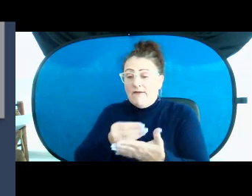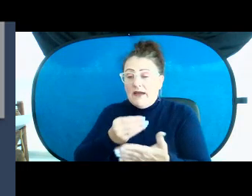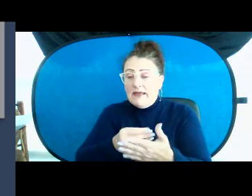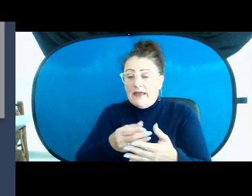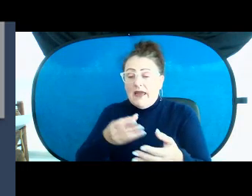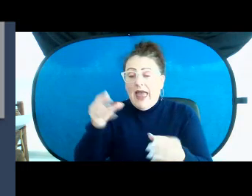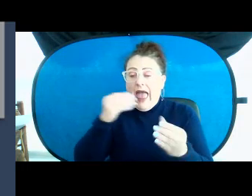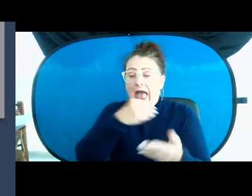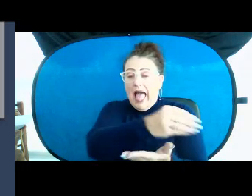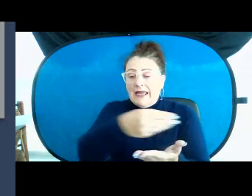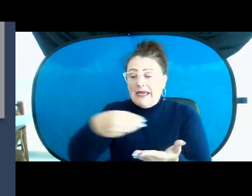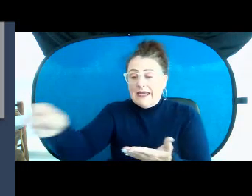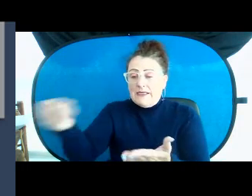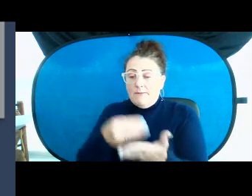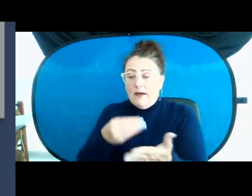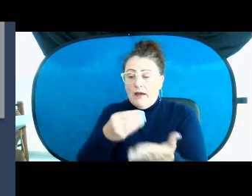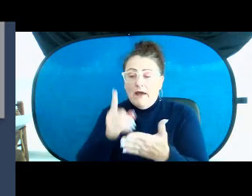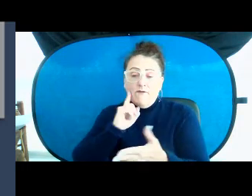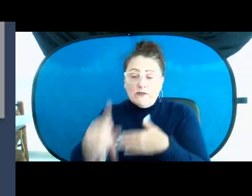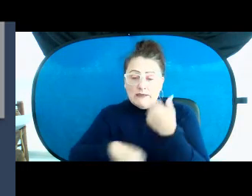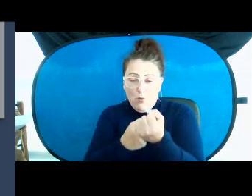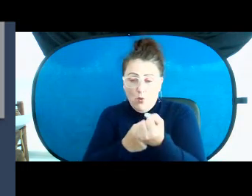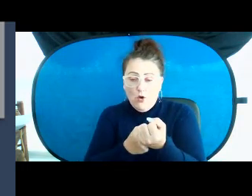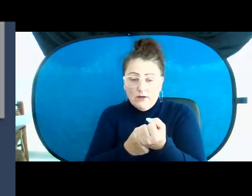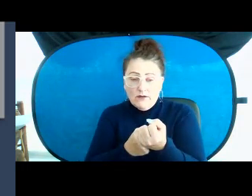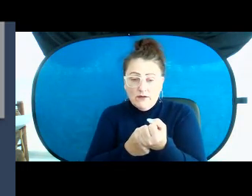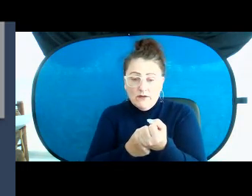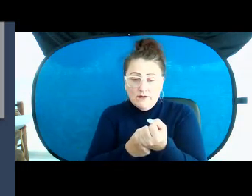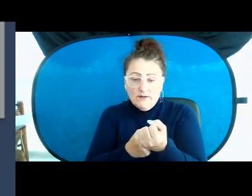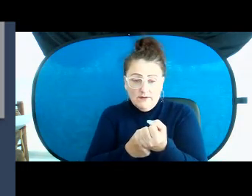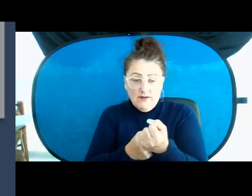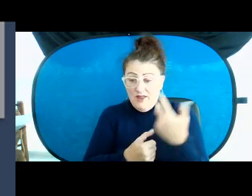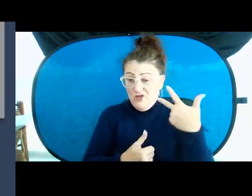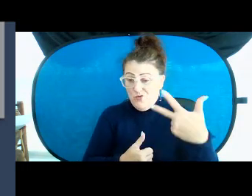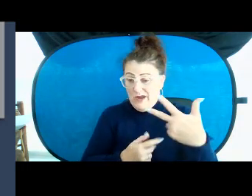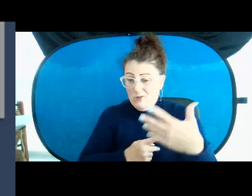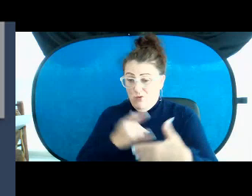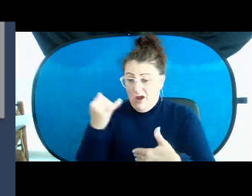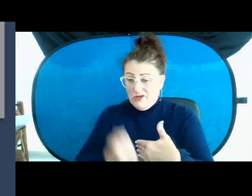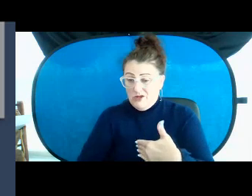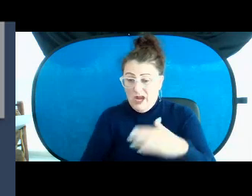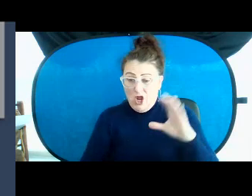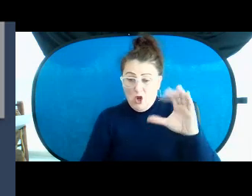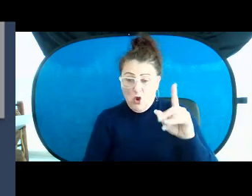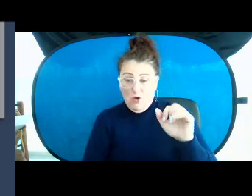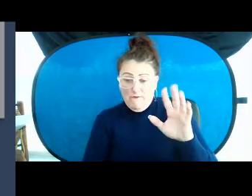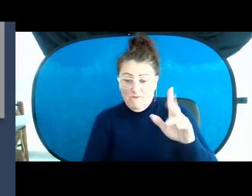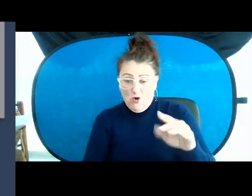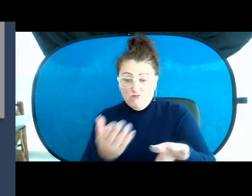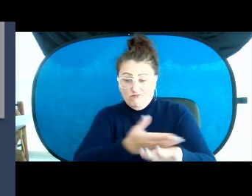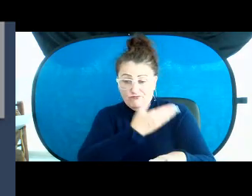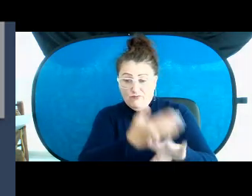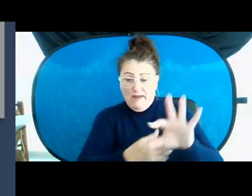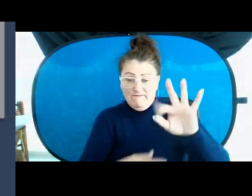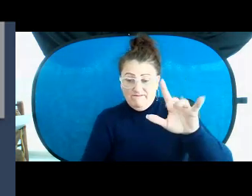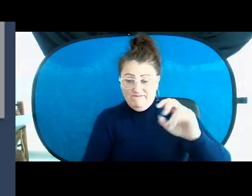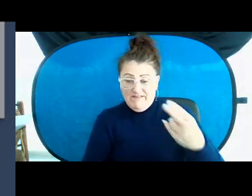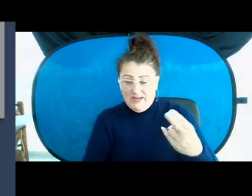for capital outlay support phases for 3 projects, including culvert rehabilitation and fish passage,